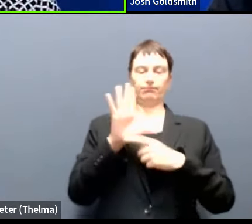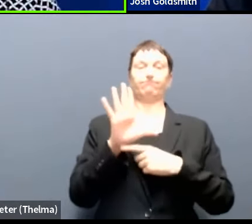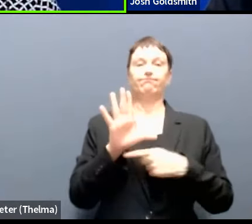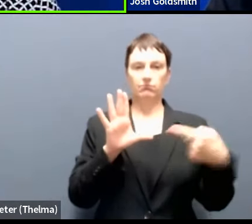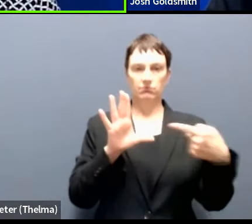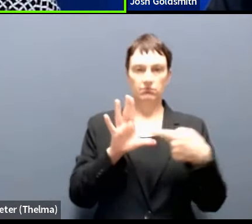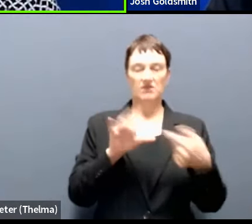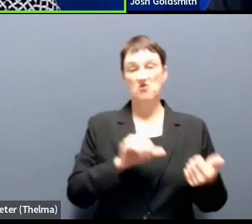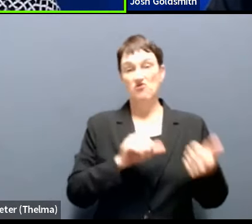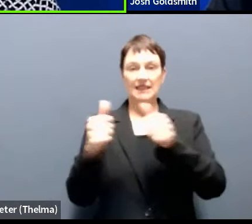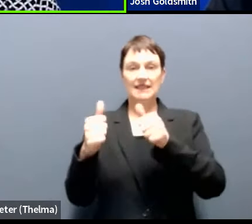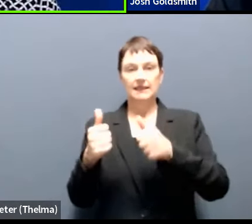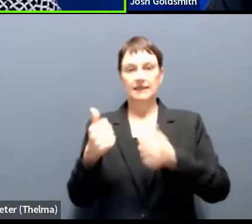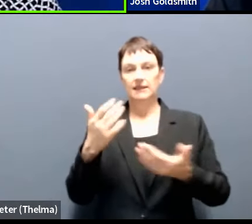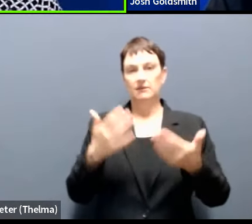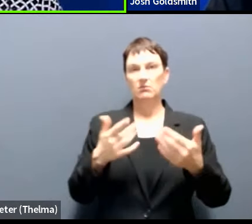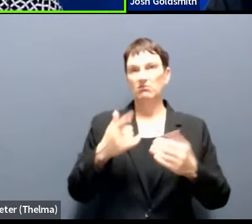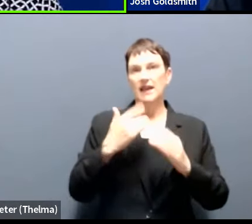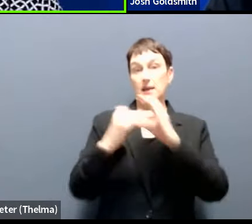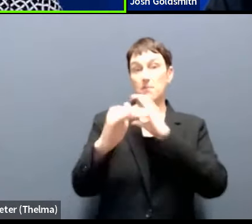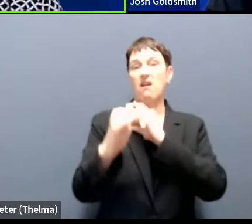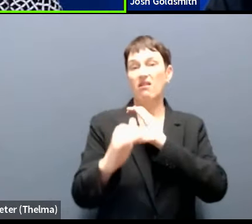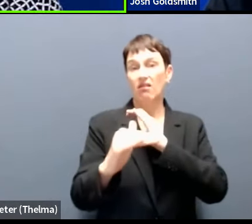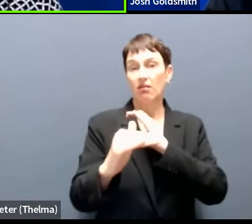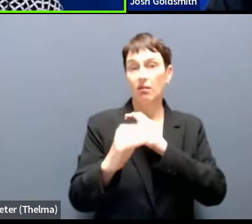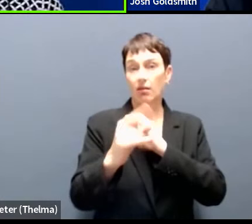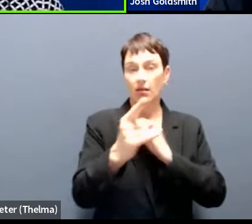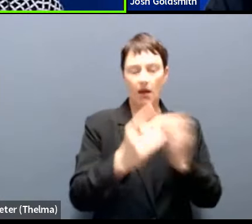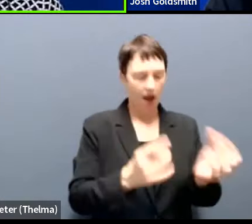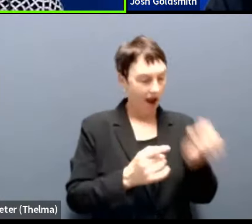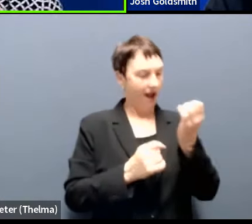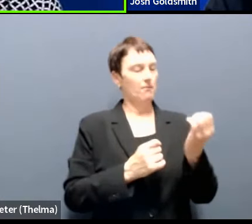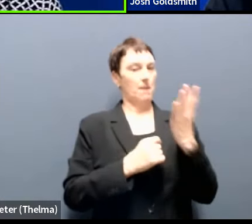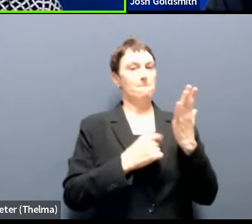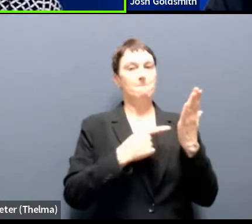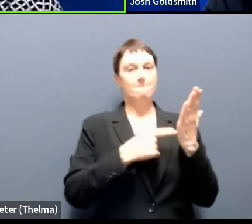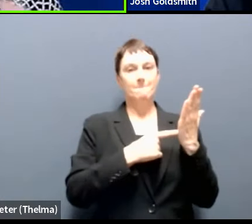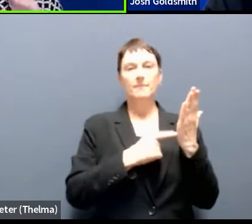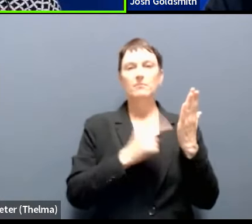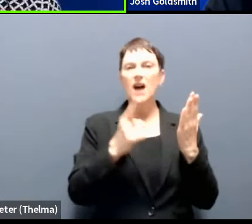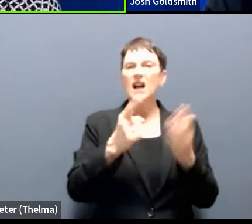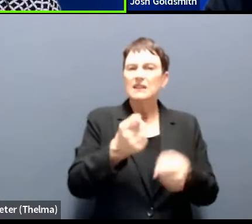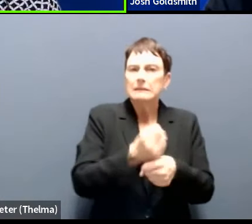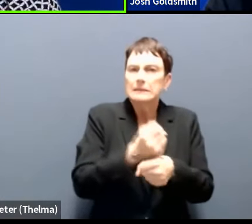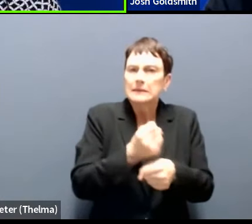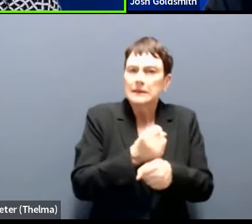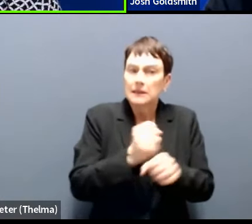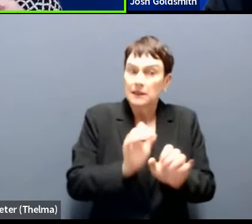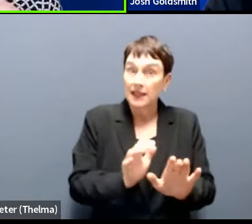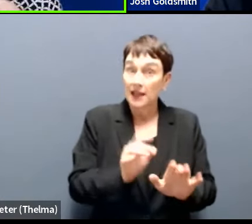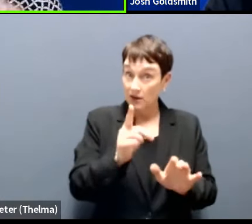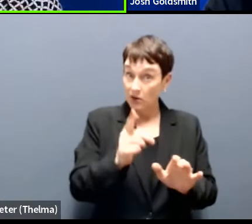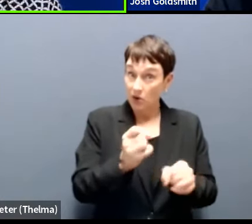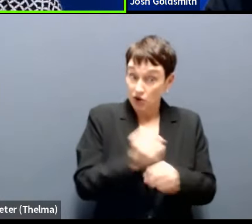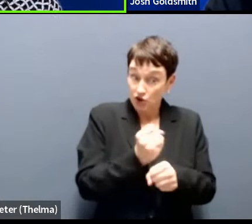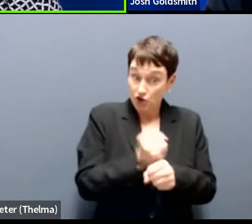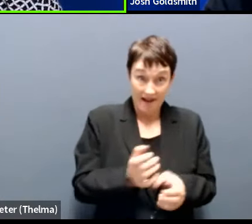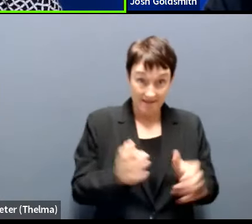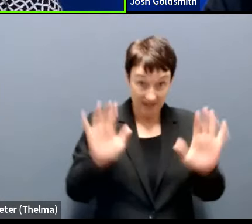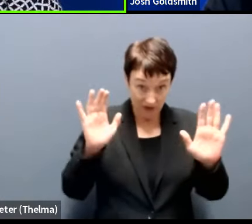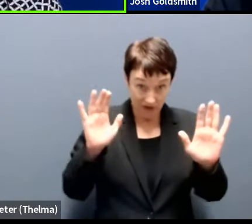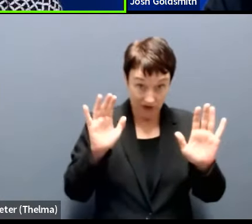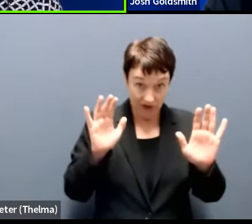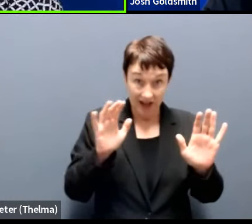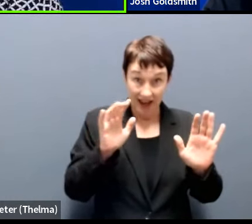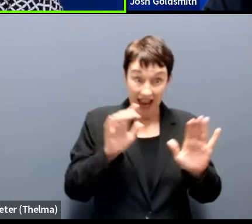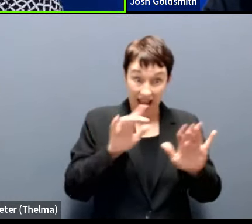get it on your email. But that's fine. Just generate it. And as soon as you've done that, fill in